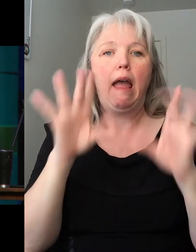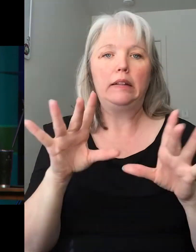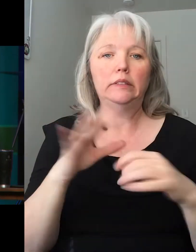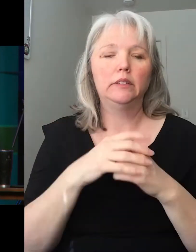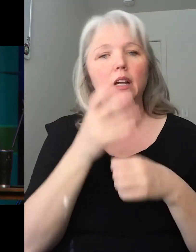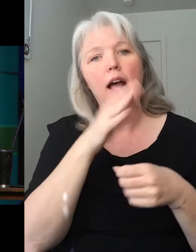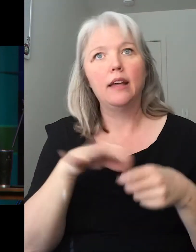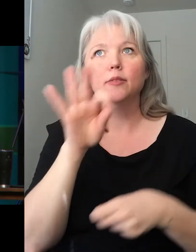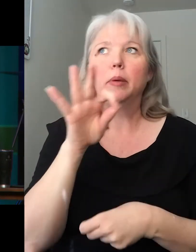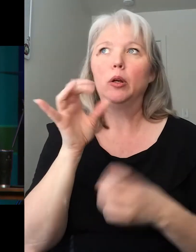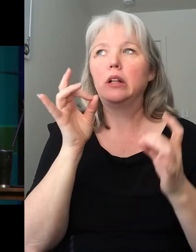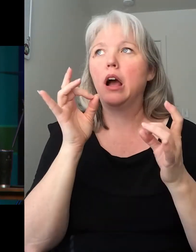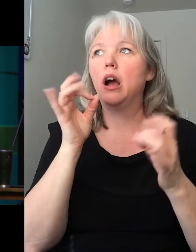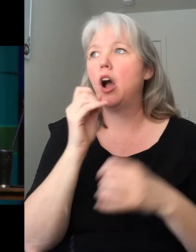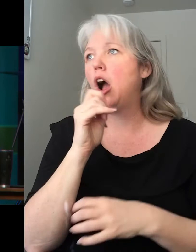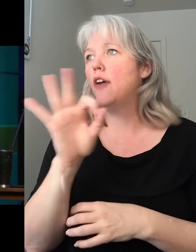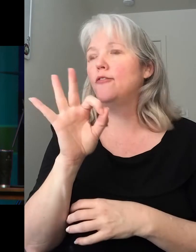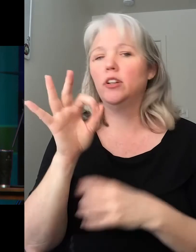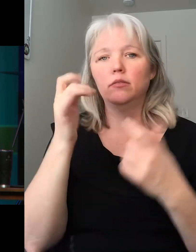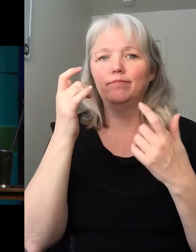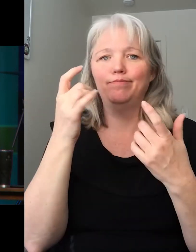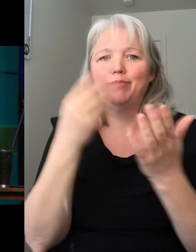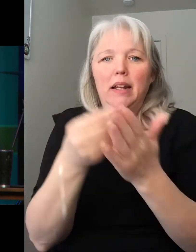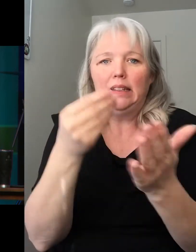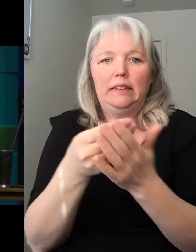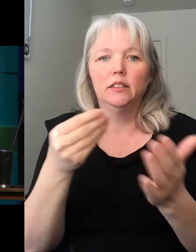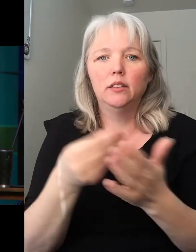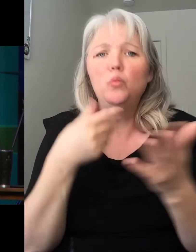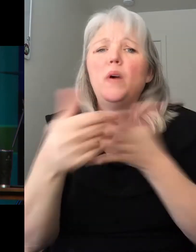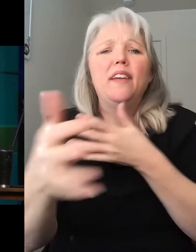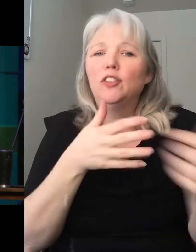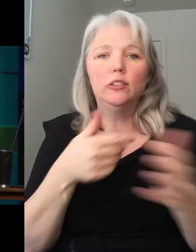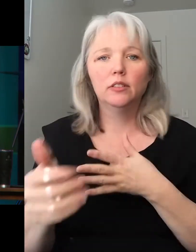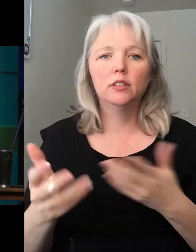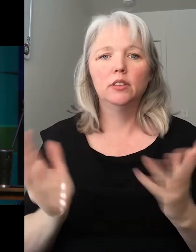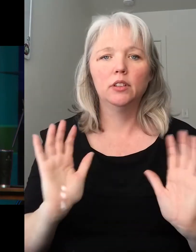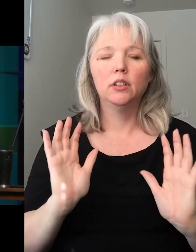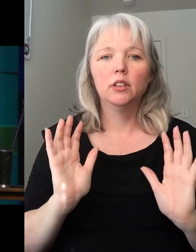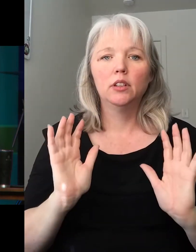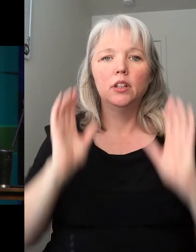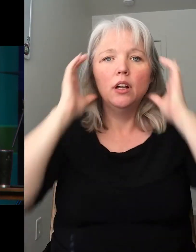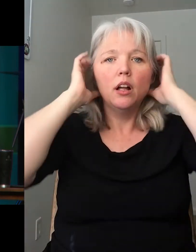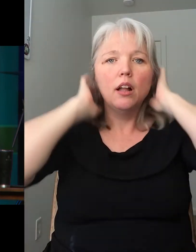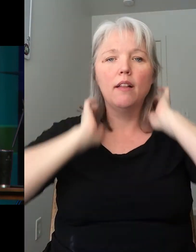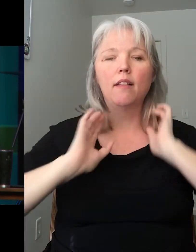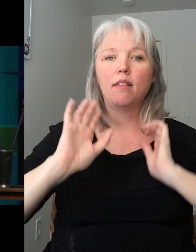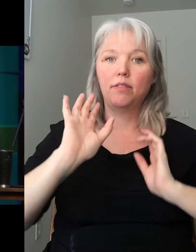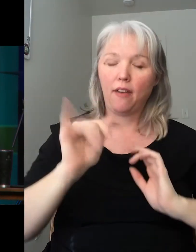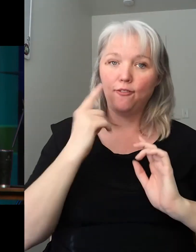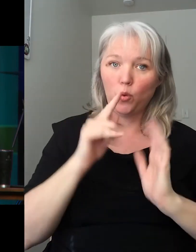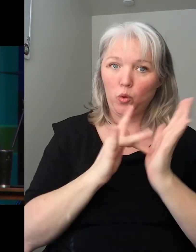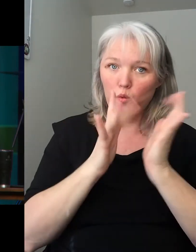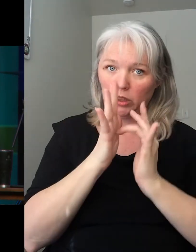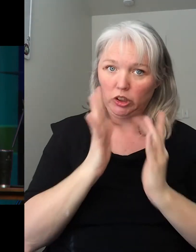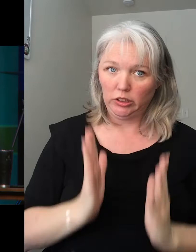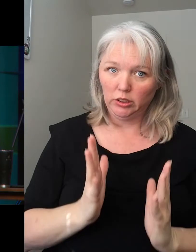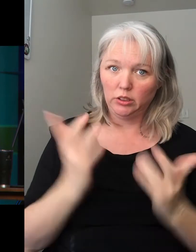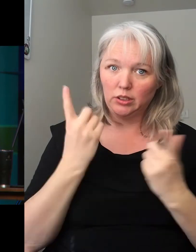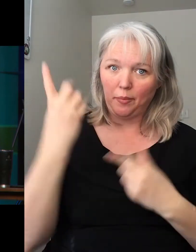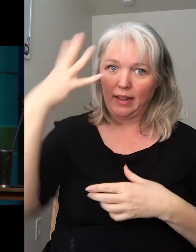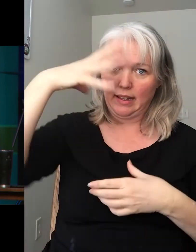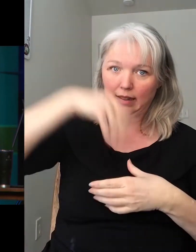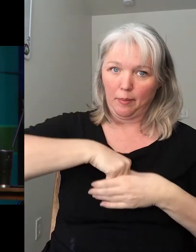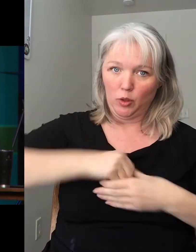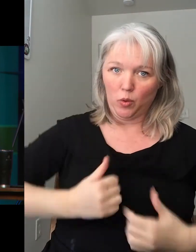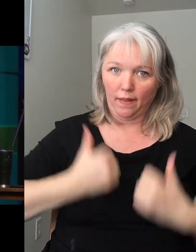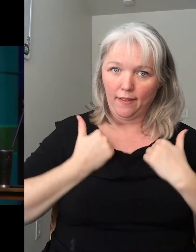of hate, a spirit of pride, money, whatever it is. It's that for the Christian, something